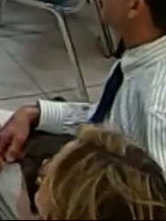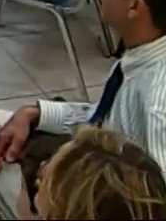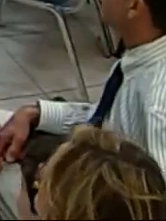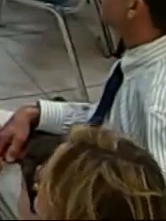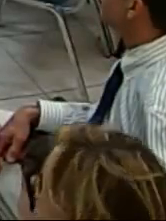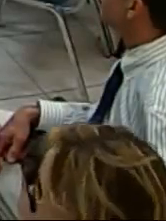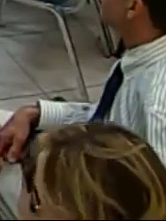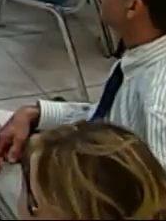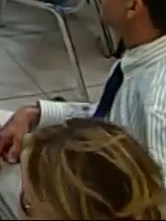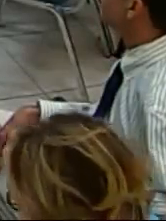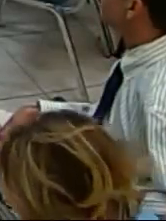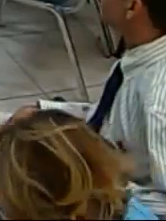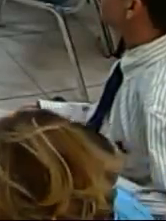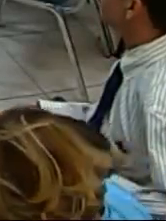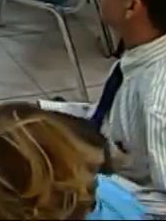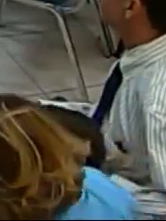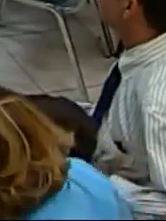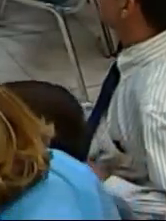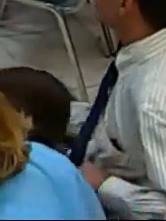Amen. Hallelujah.